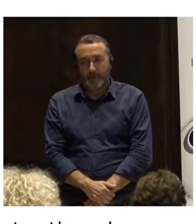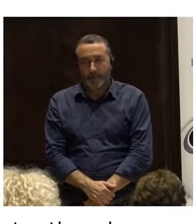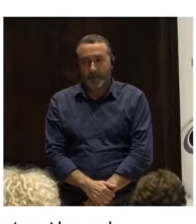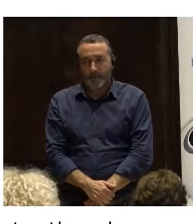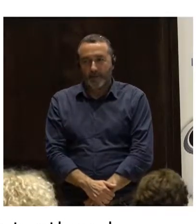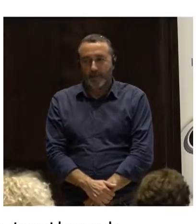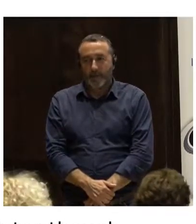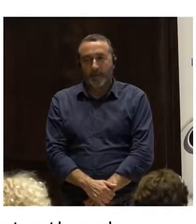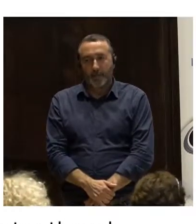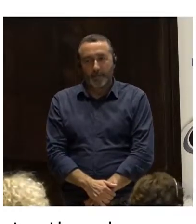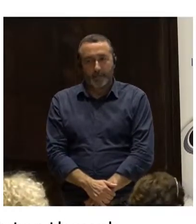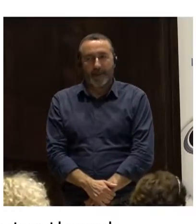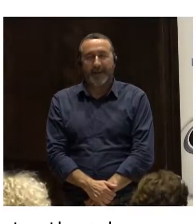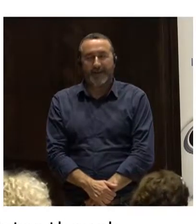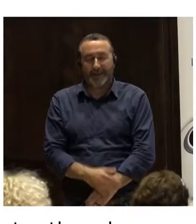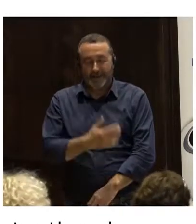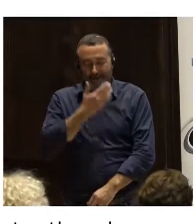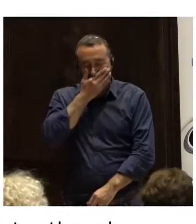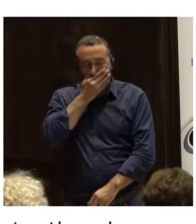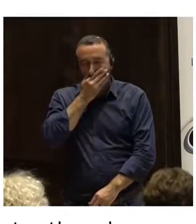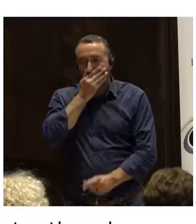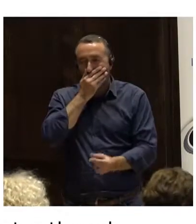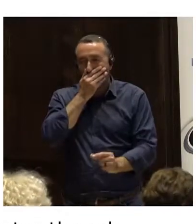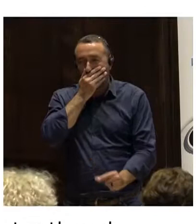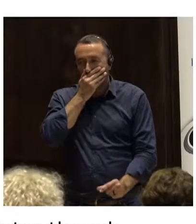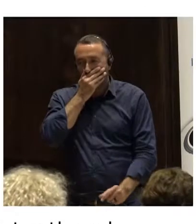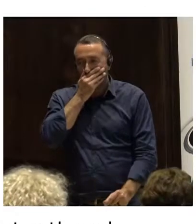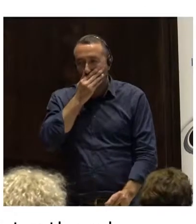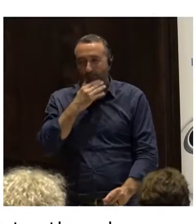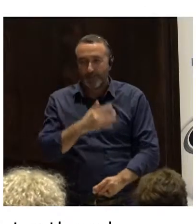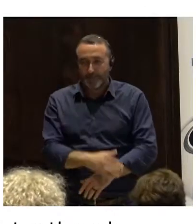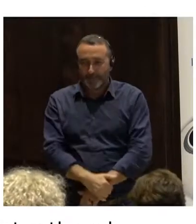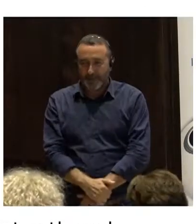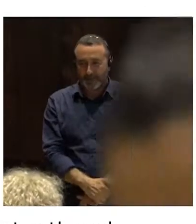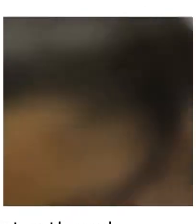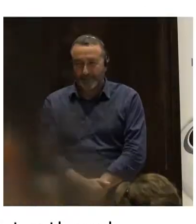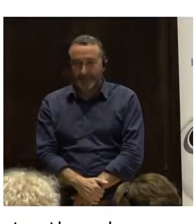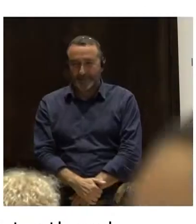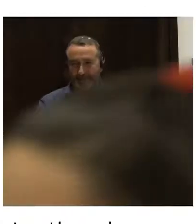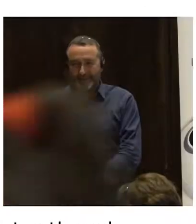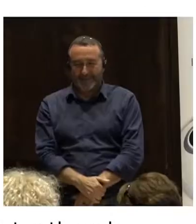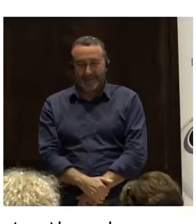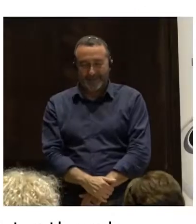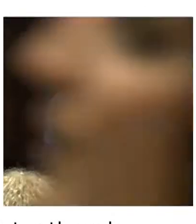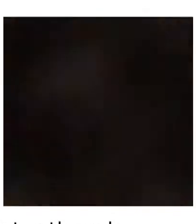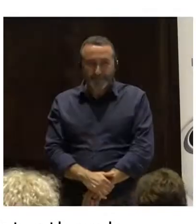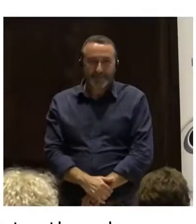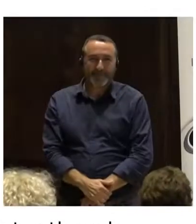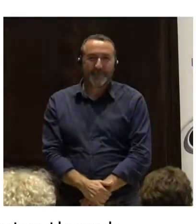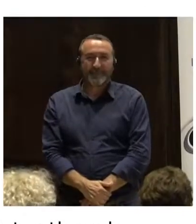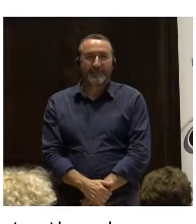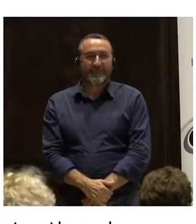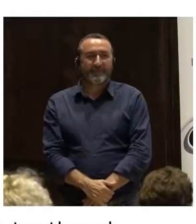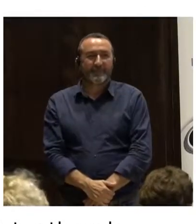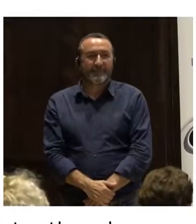Because I need to... Gracias. Entonces tú sabes. Porque necesito de controlarla. Sí, no, no, ese no